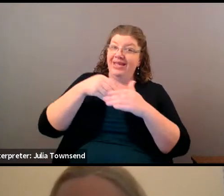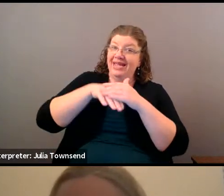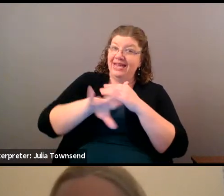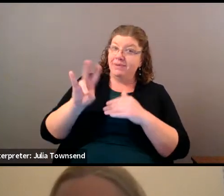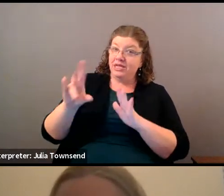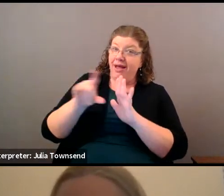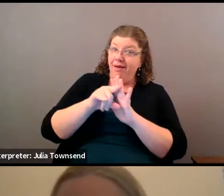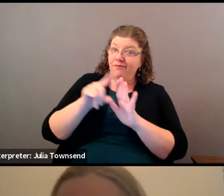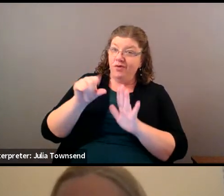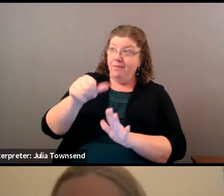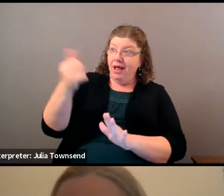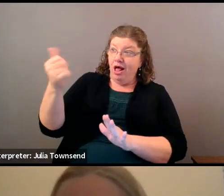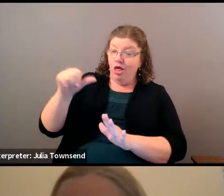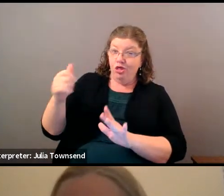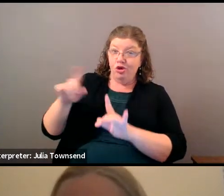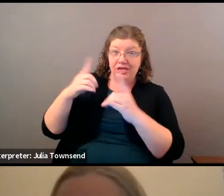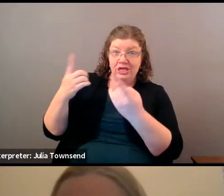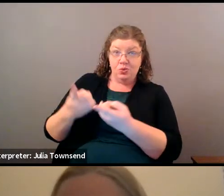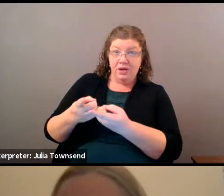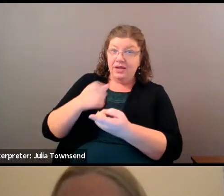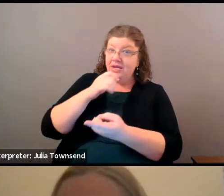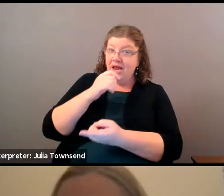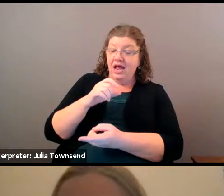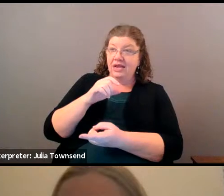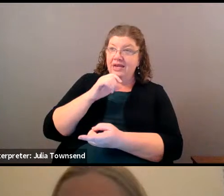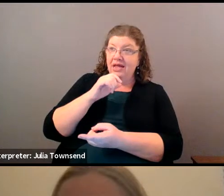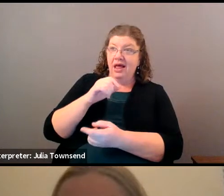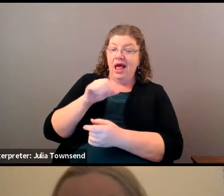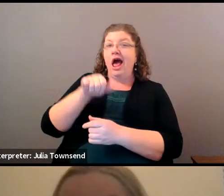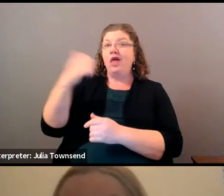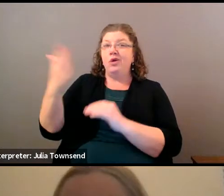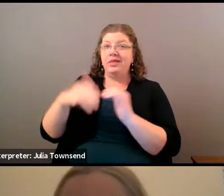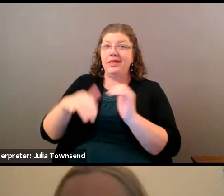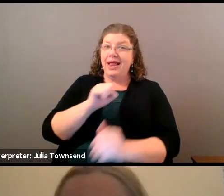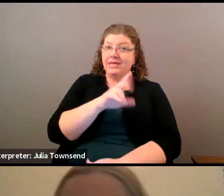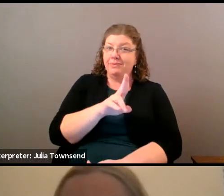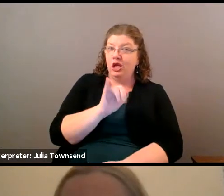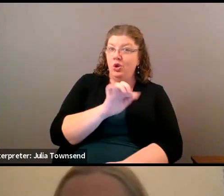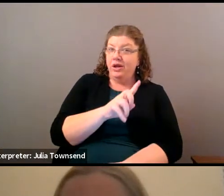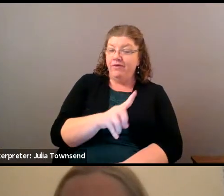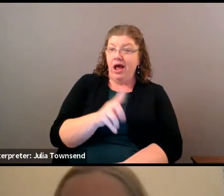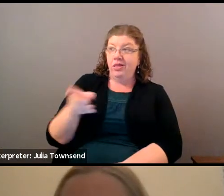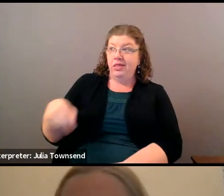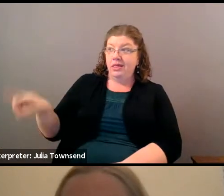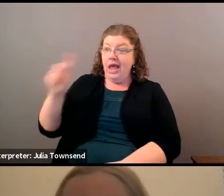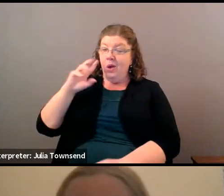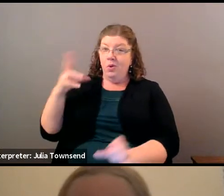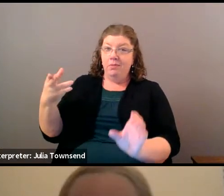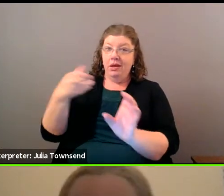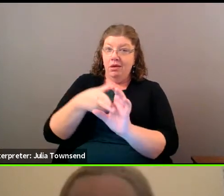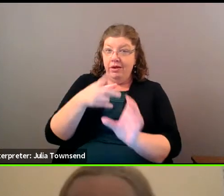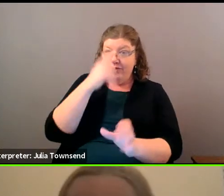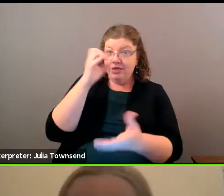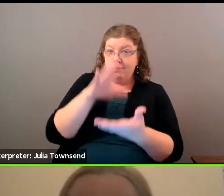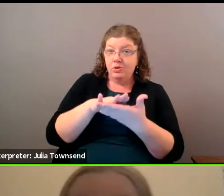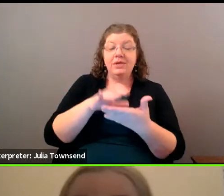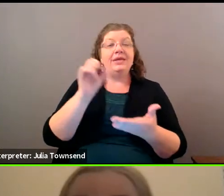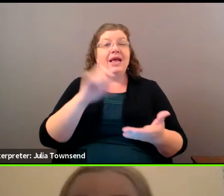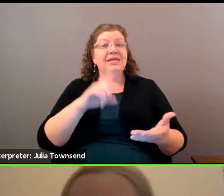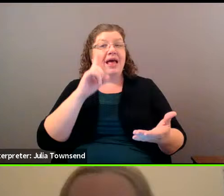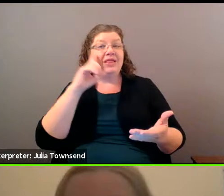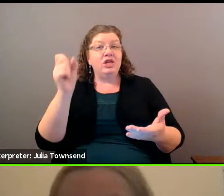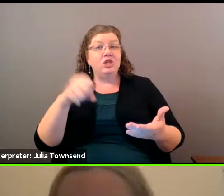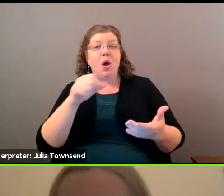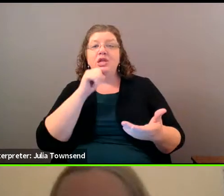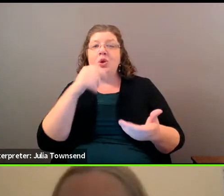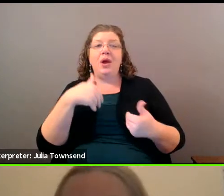other districts besides SBUnified that will be participating in summer school? Yes, I believe so. I don't have